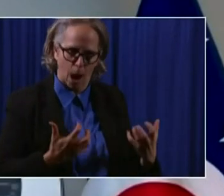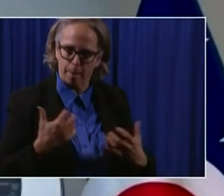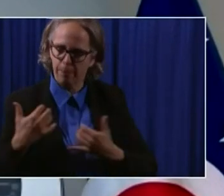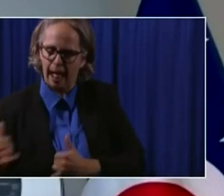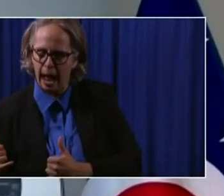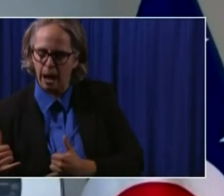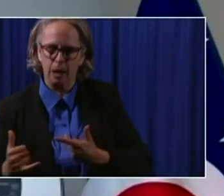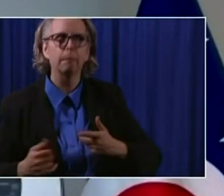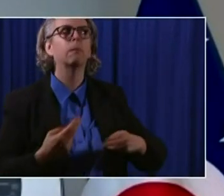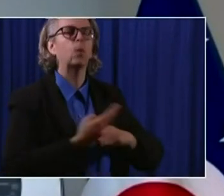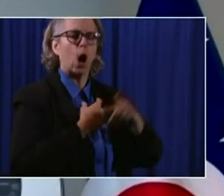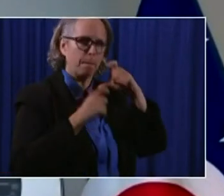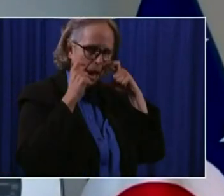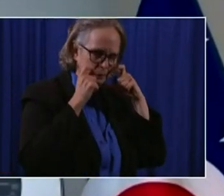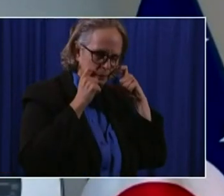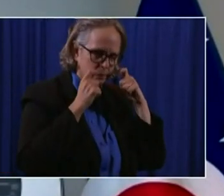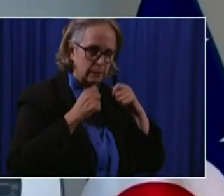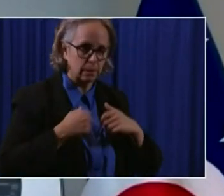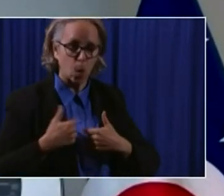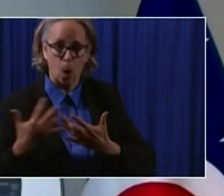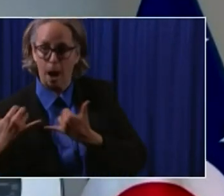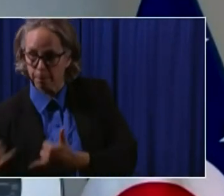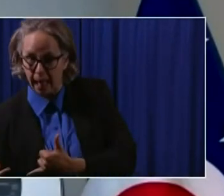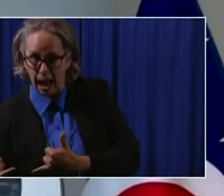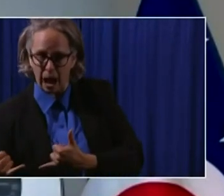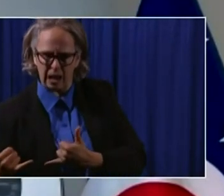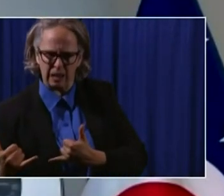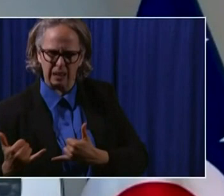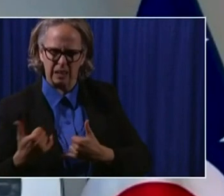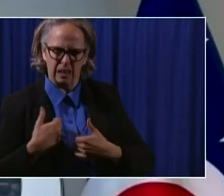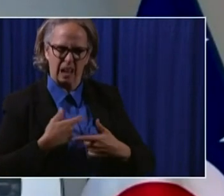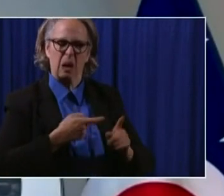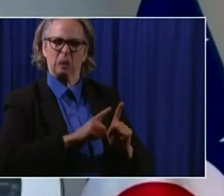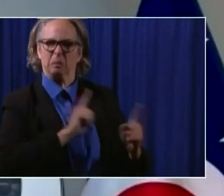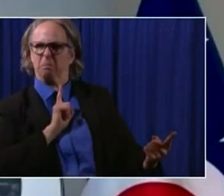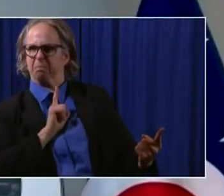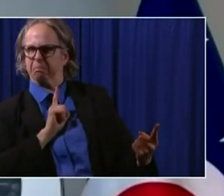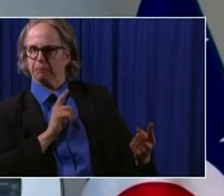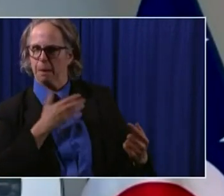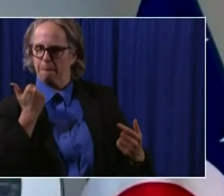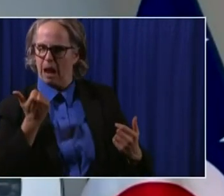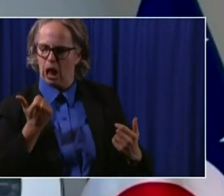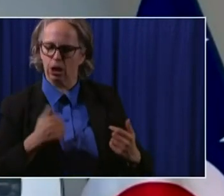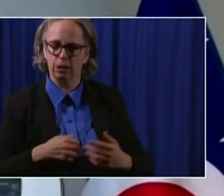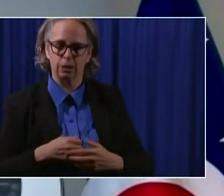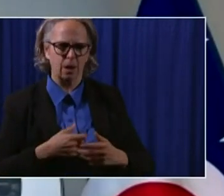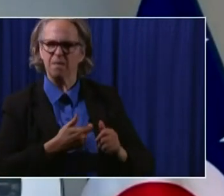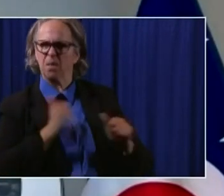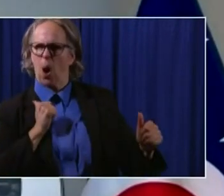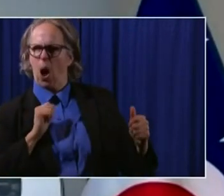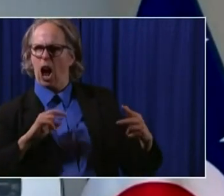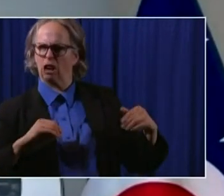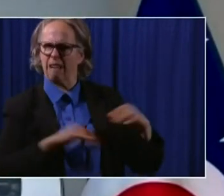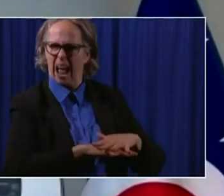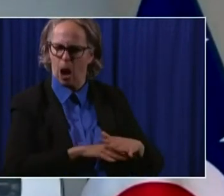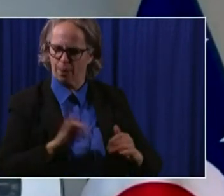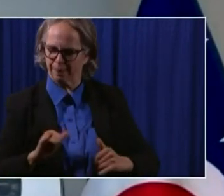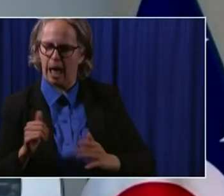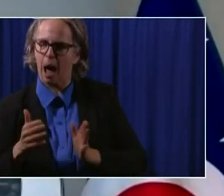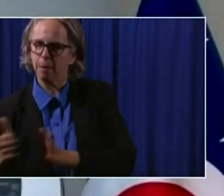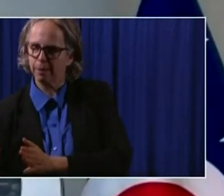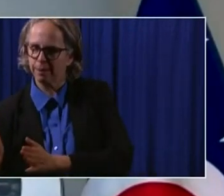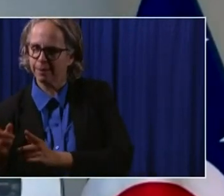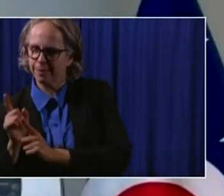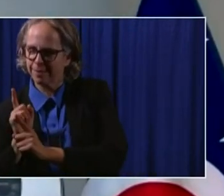and stopping the spread of the virus. And we hope that this announcement will represent hundreds of thousands